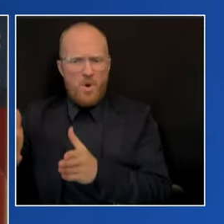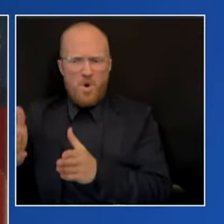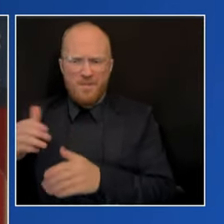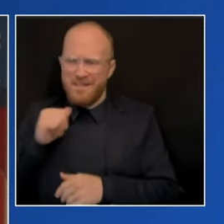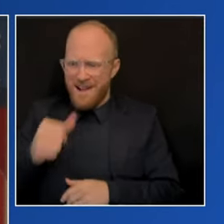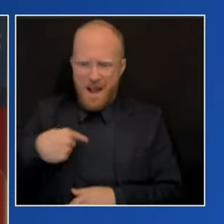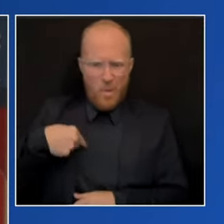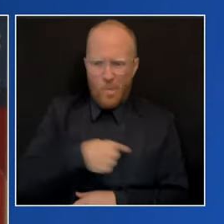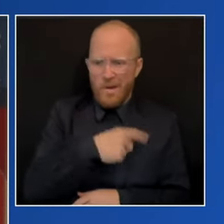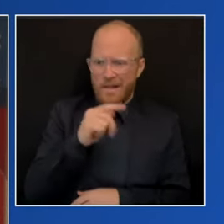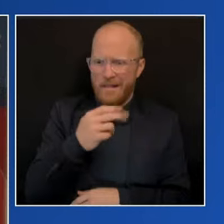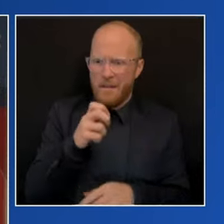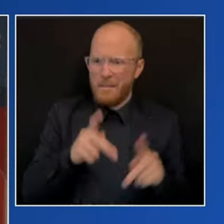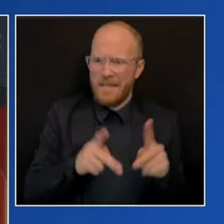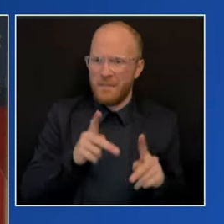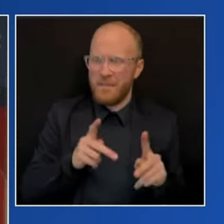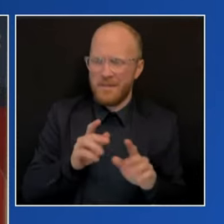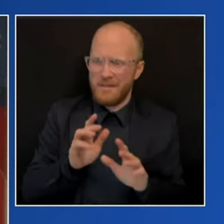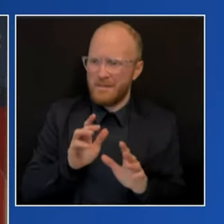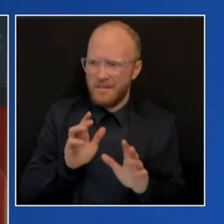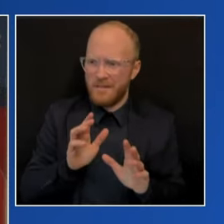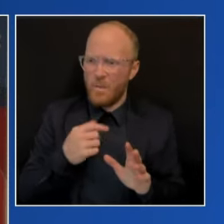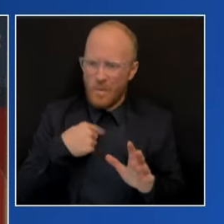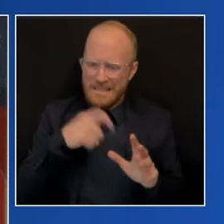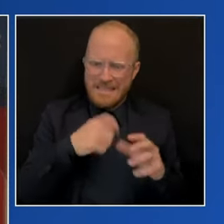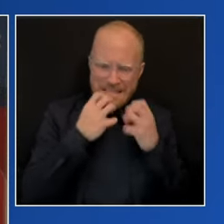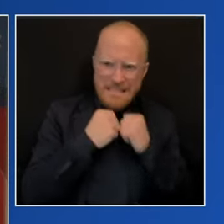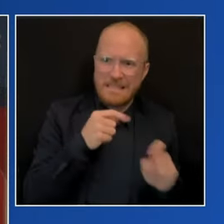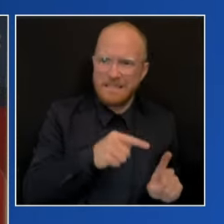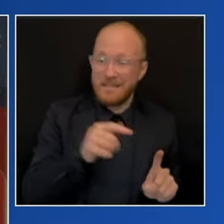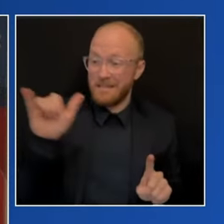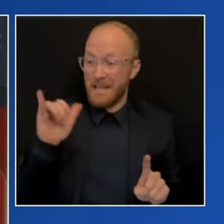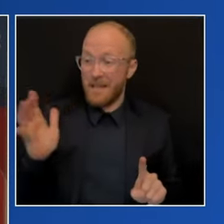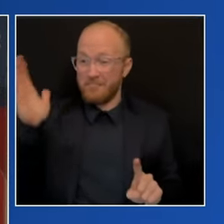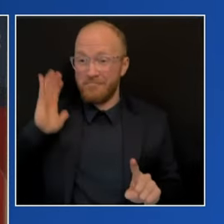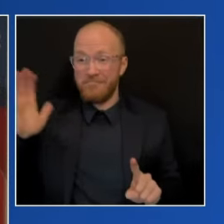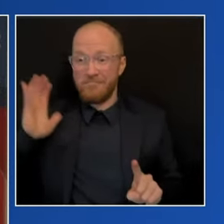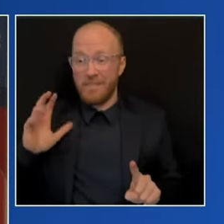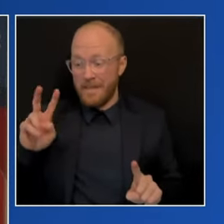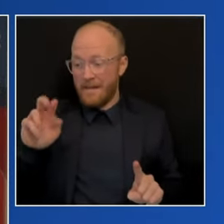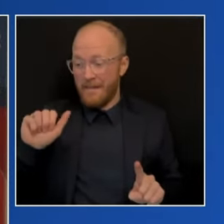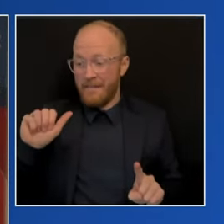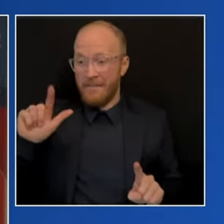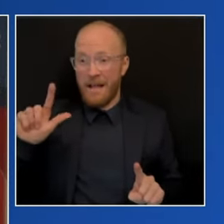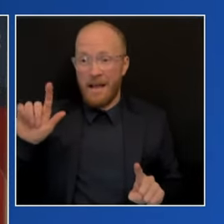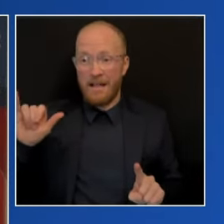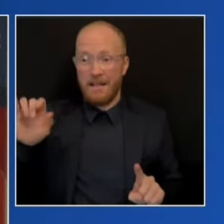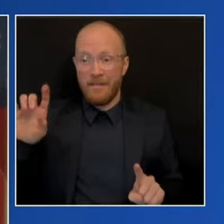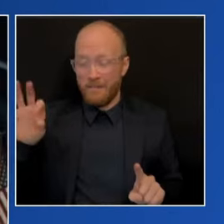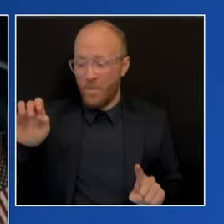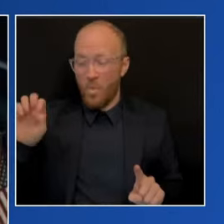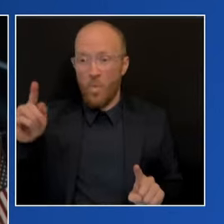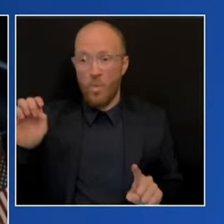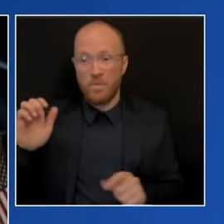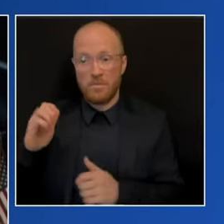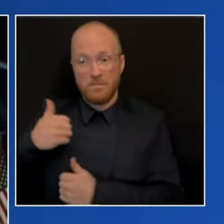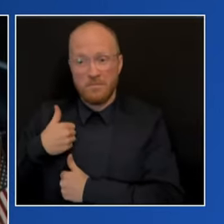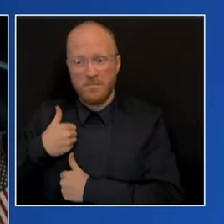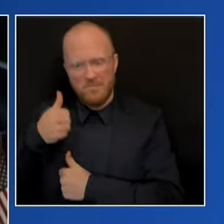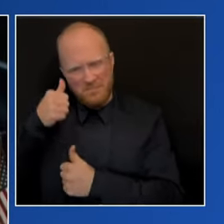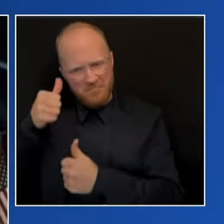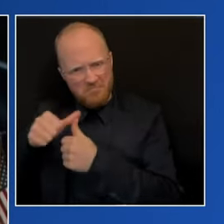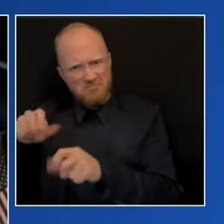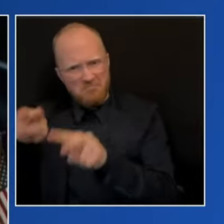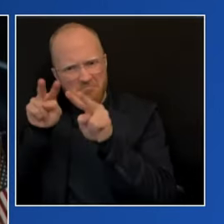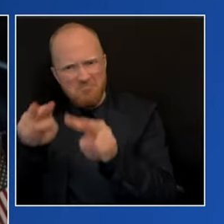Valley Forge understood. And so was me. What we have to understand it as well. We've been blessed so